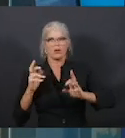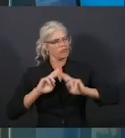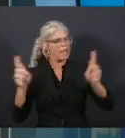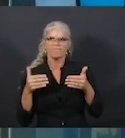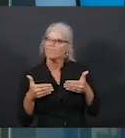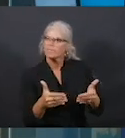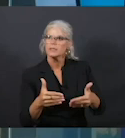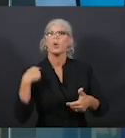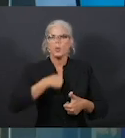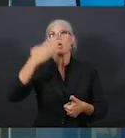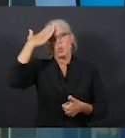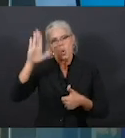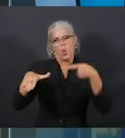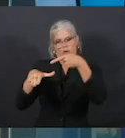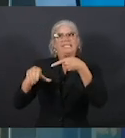have a flood event.